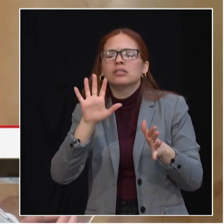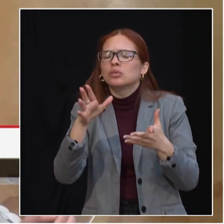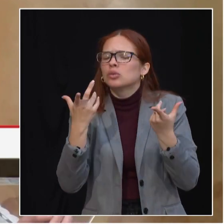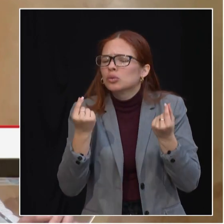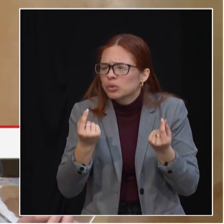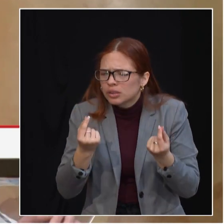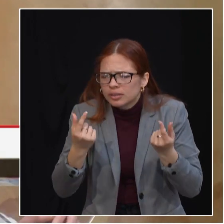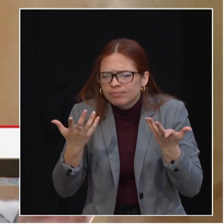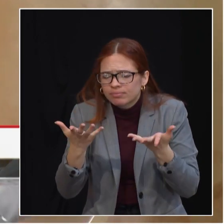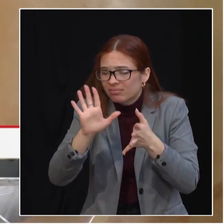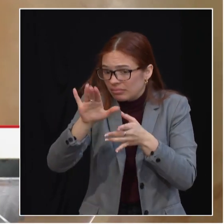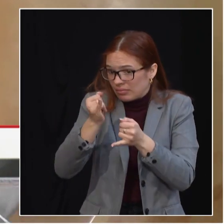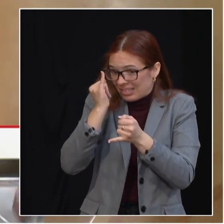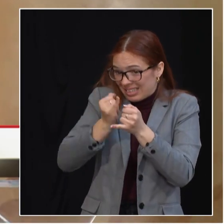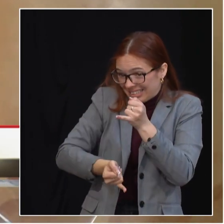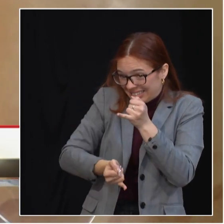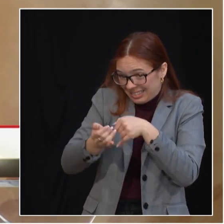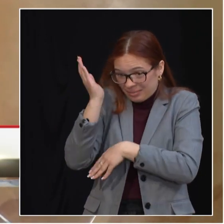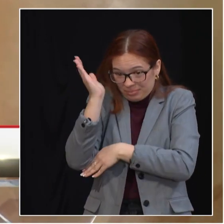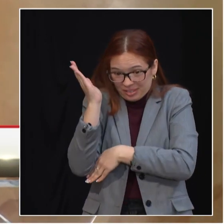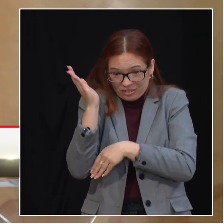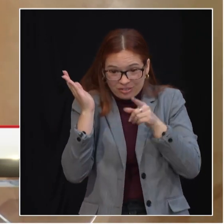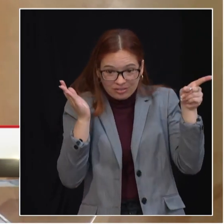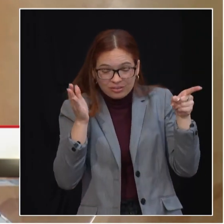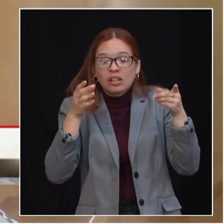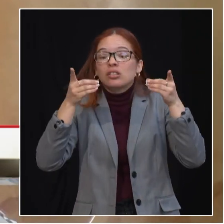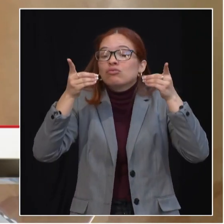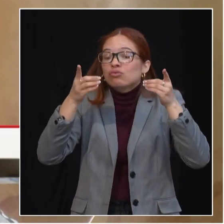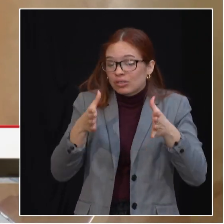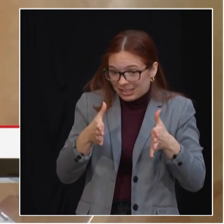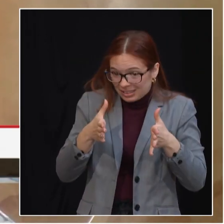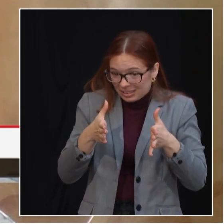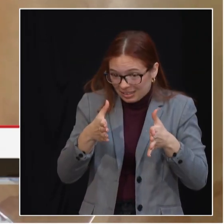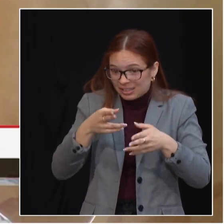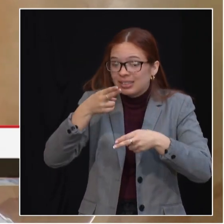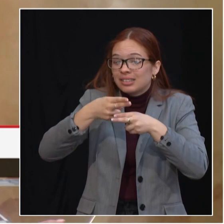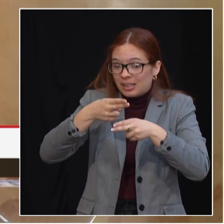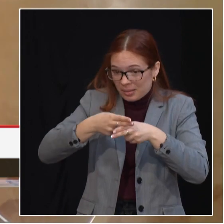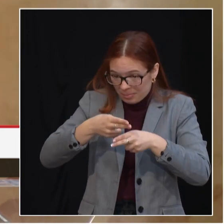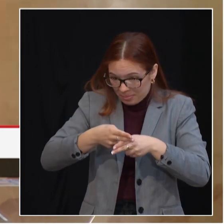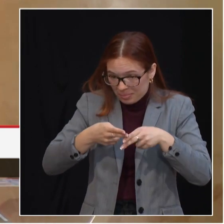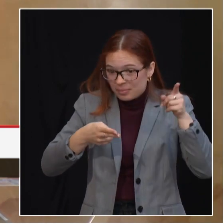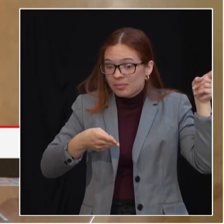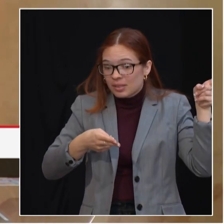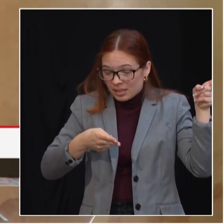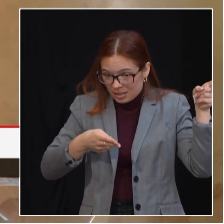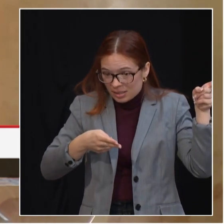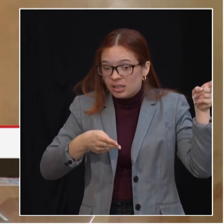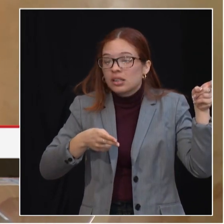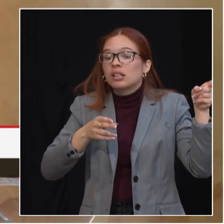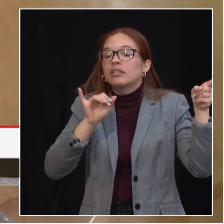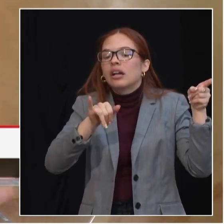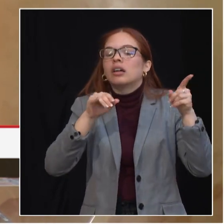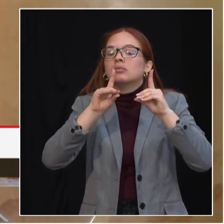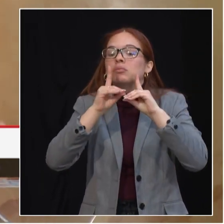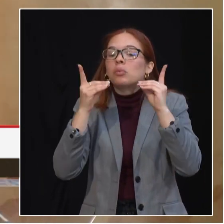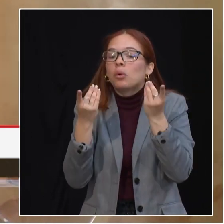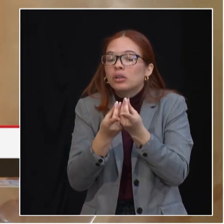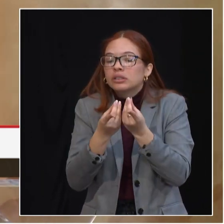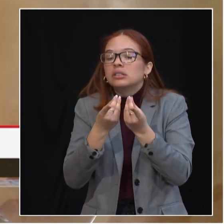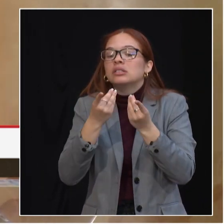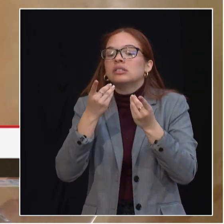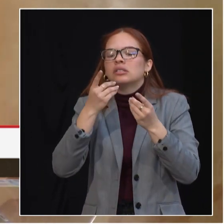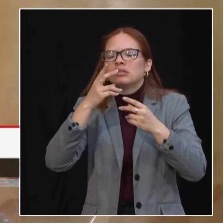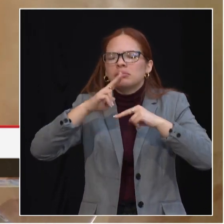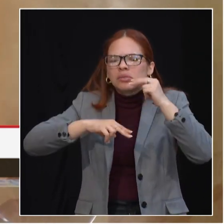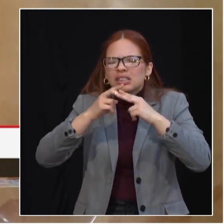closer, Director Ernest Schrappa from the Department of Buildings. How did you get this coveted position? Please join